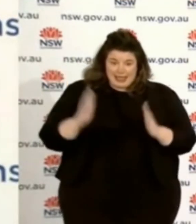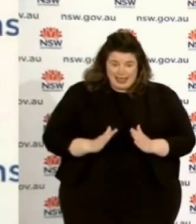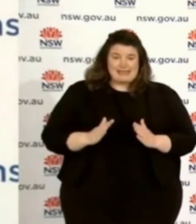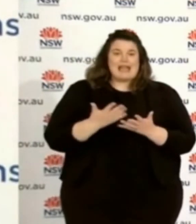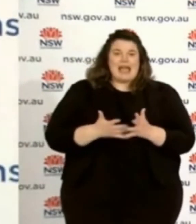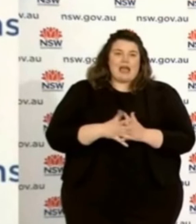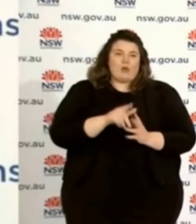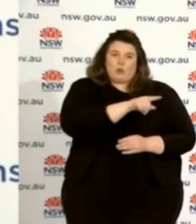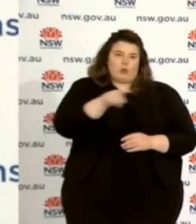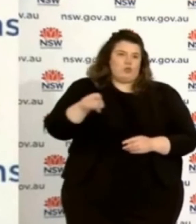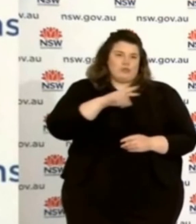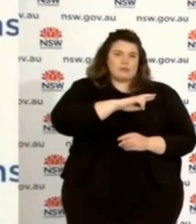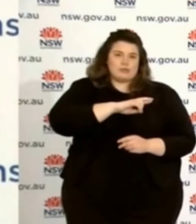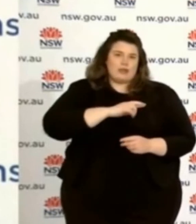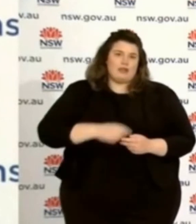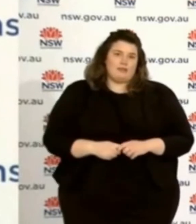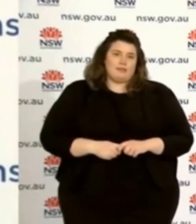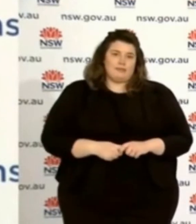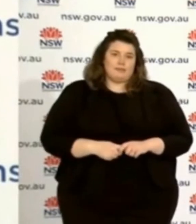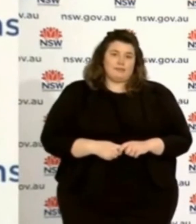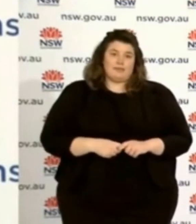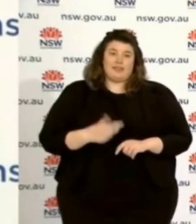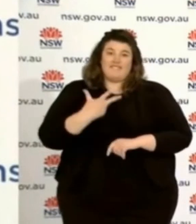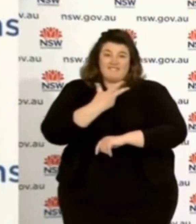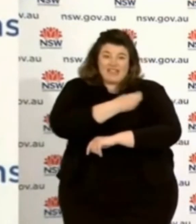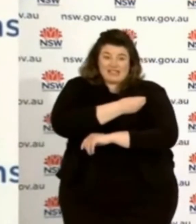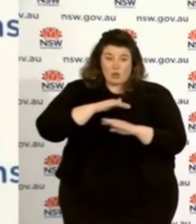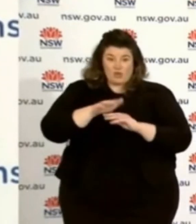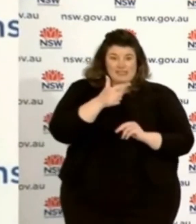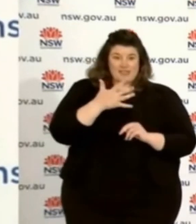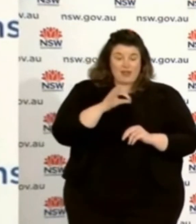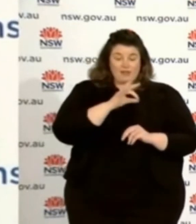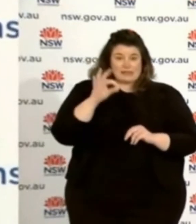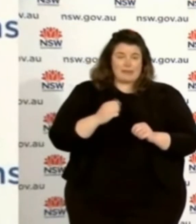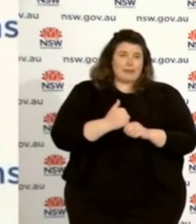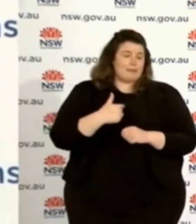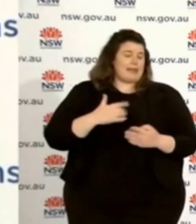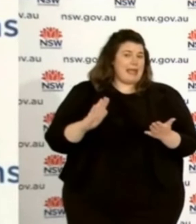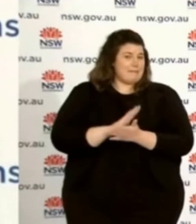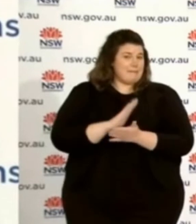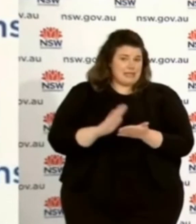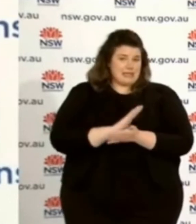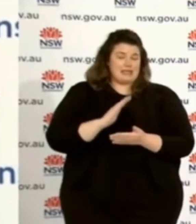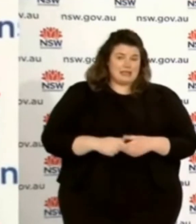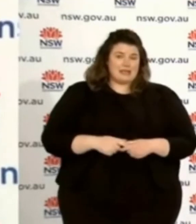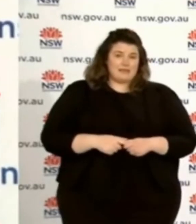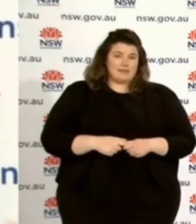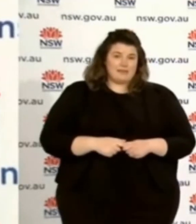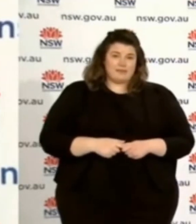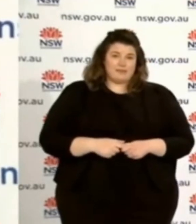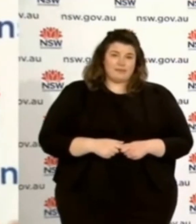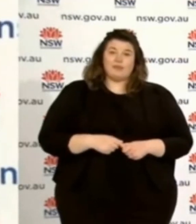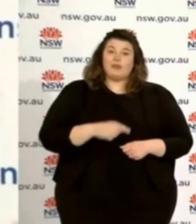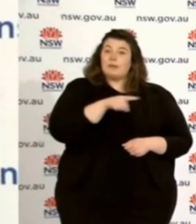so pleased to see the vaccine coverage tick over, and I think there was a question earlier around how will business know? It's